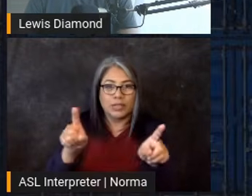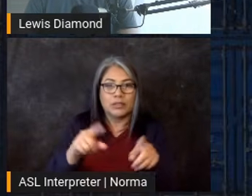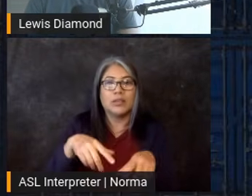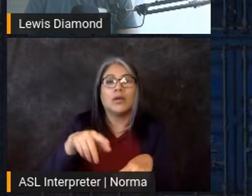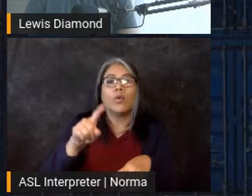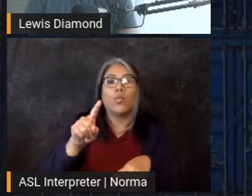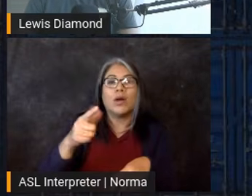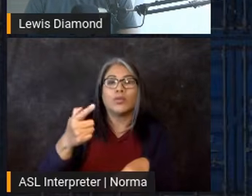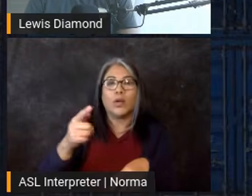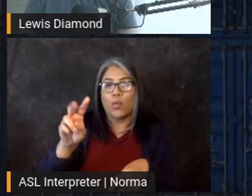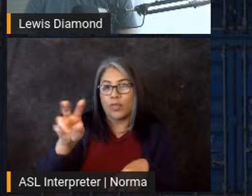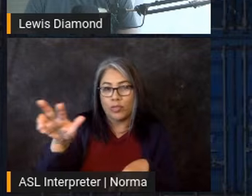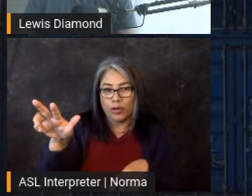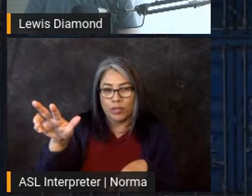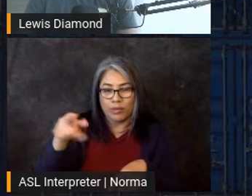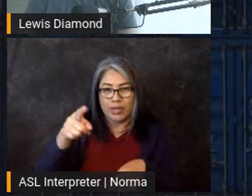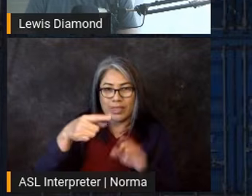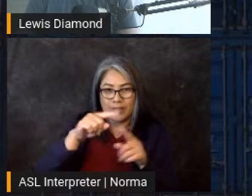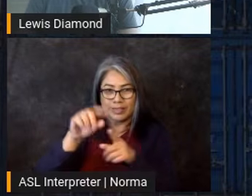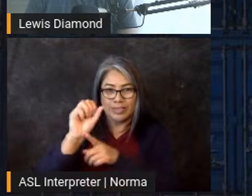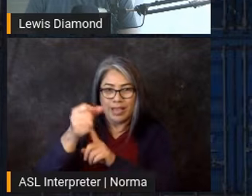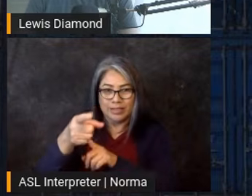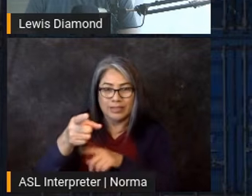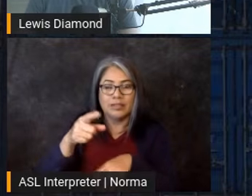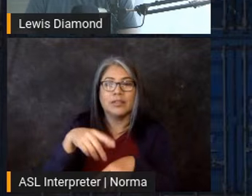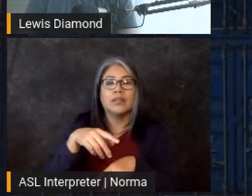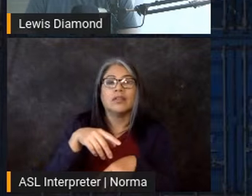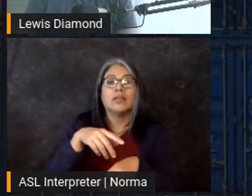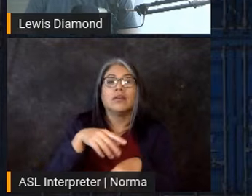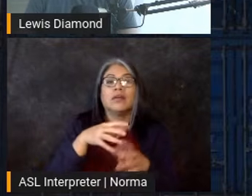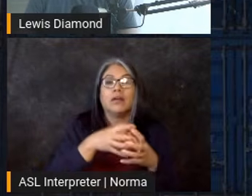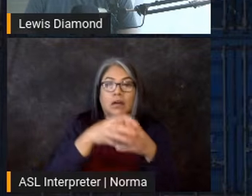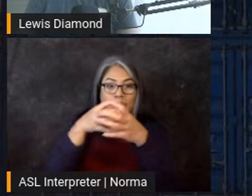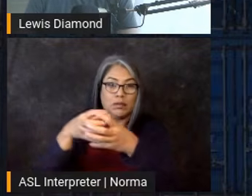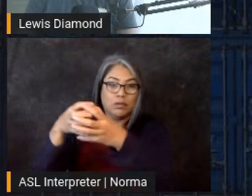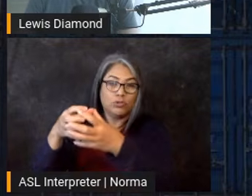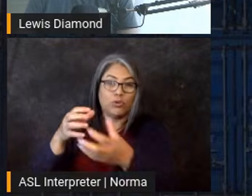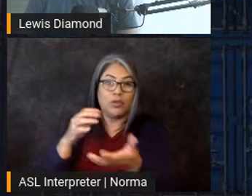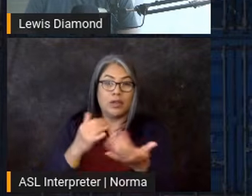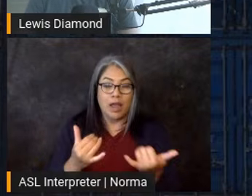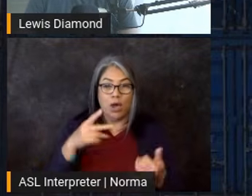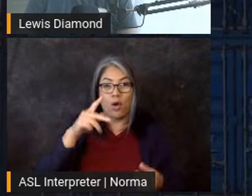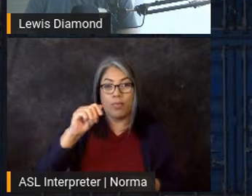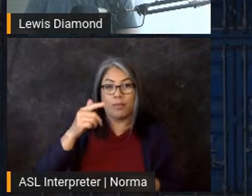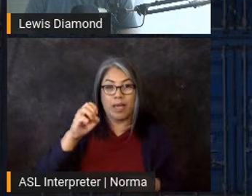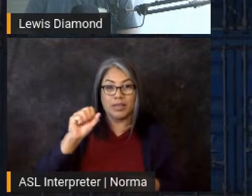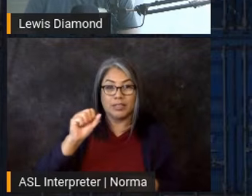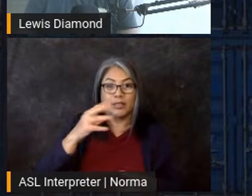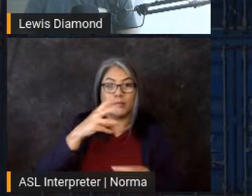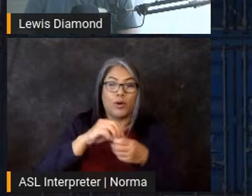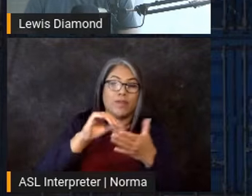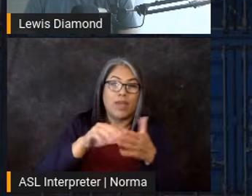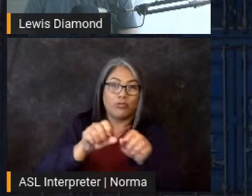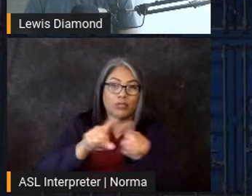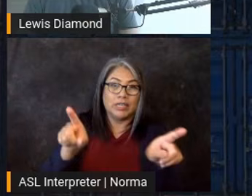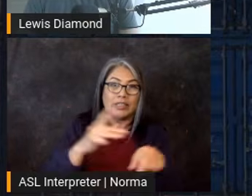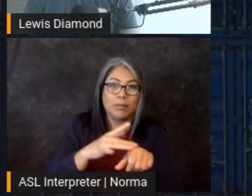case. And that makes the packages part of that release available for